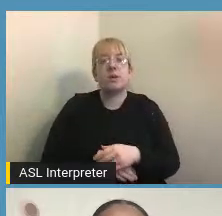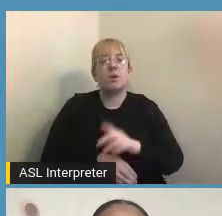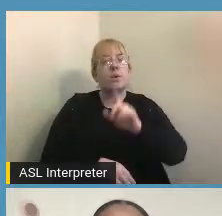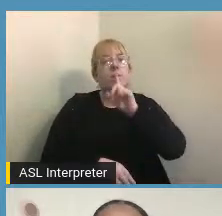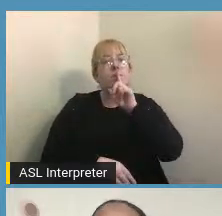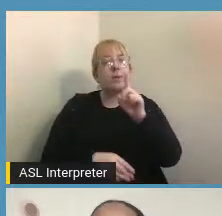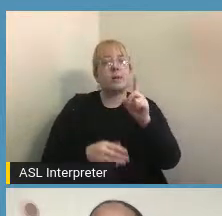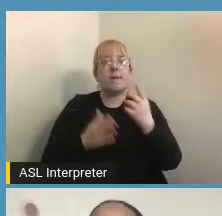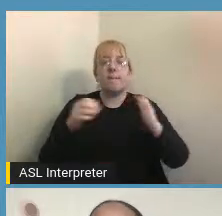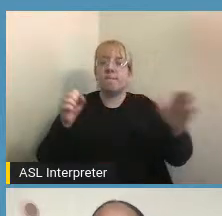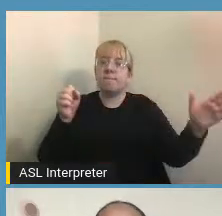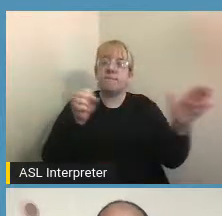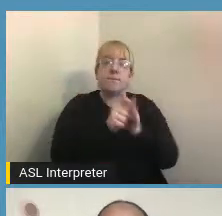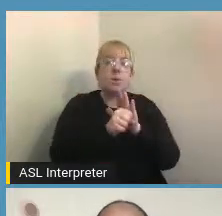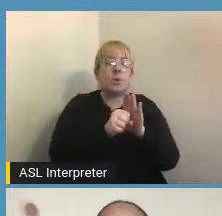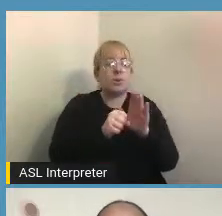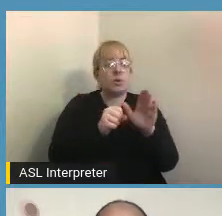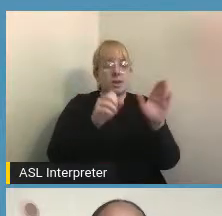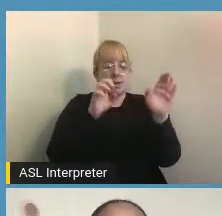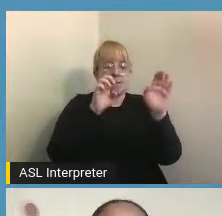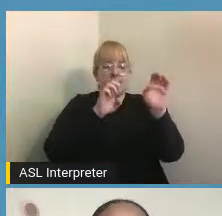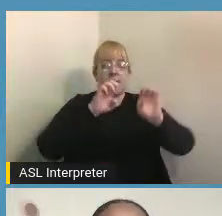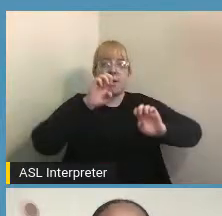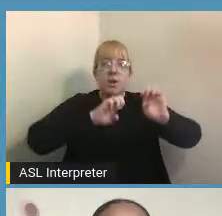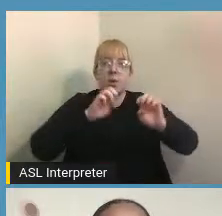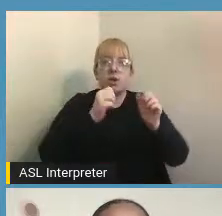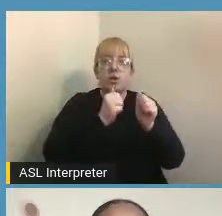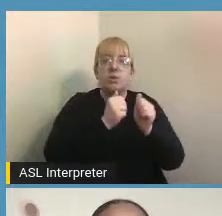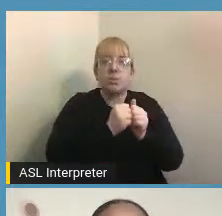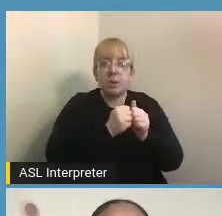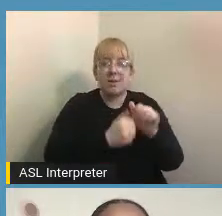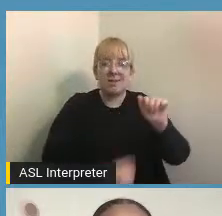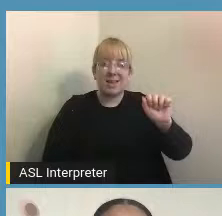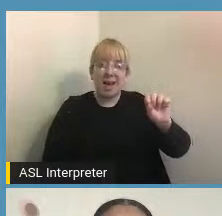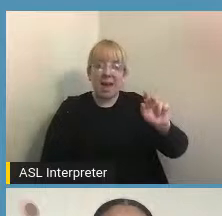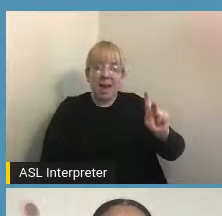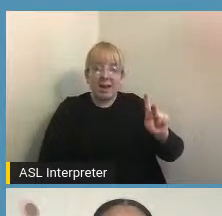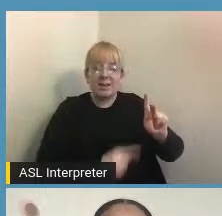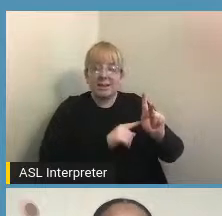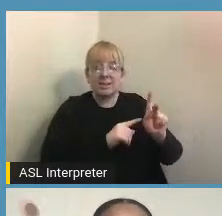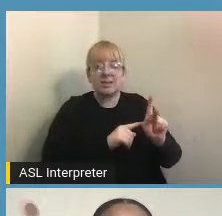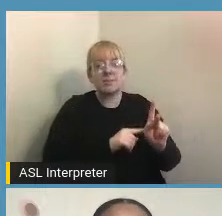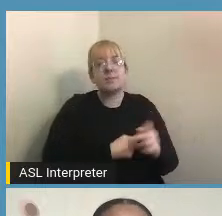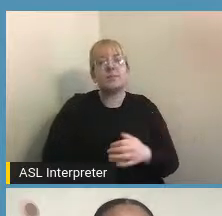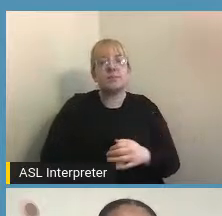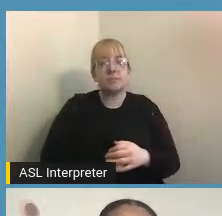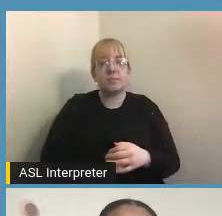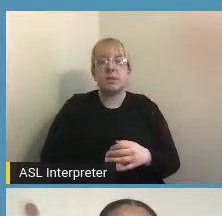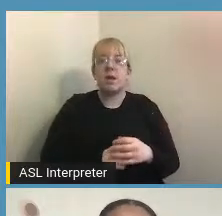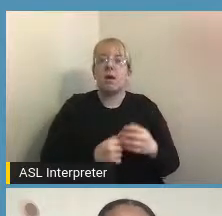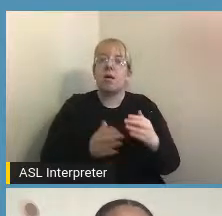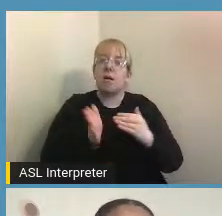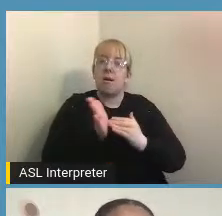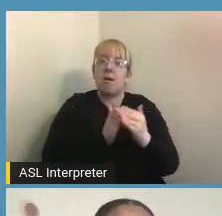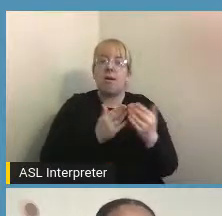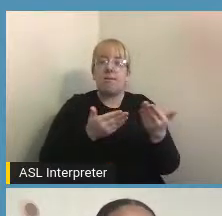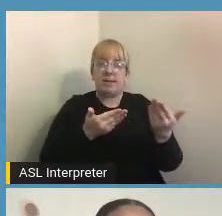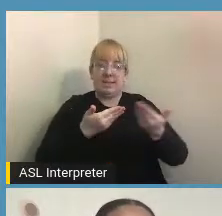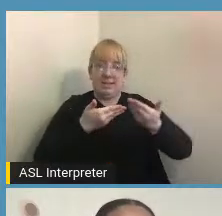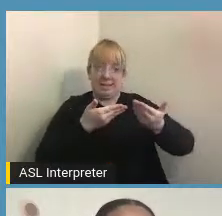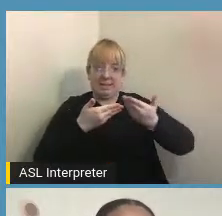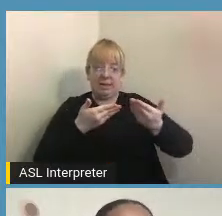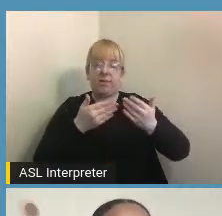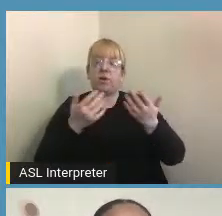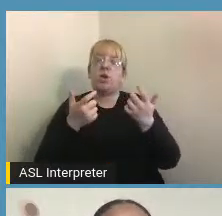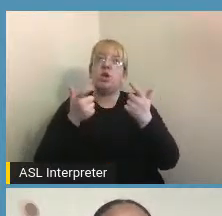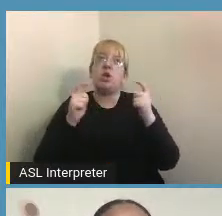think, we often are given huge, goals with the ask,